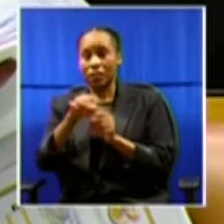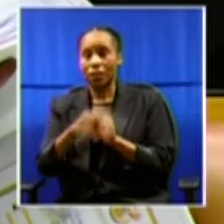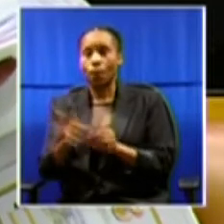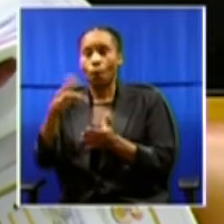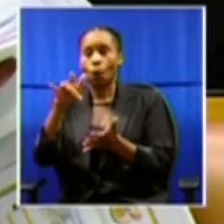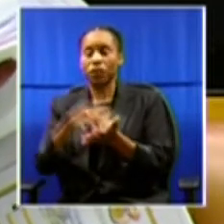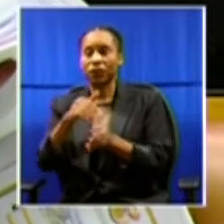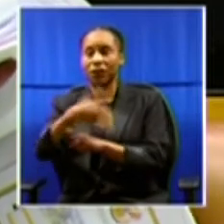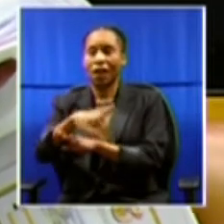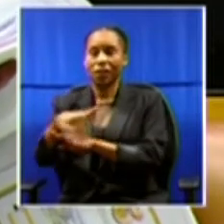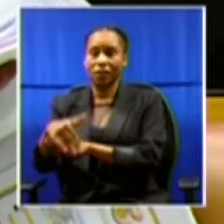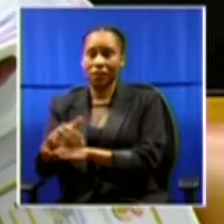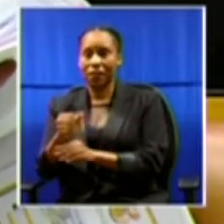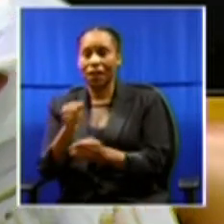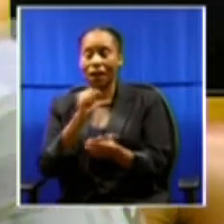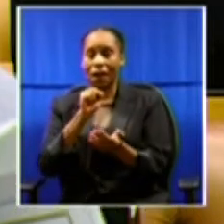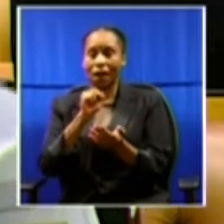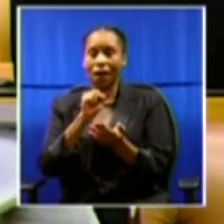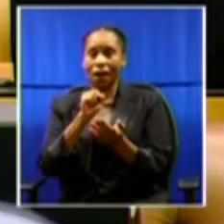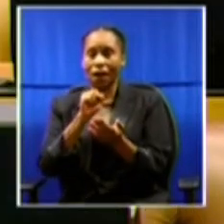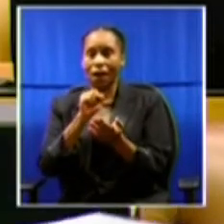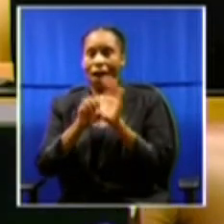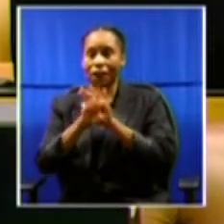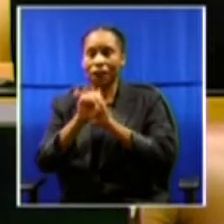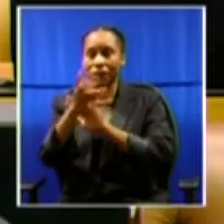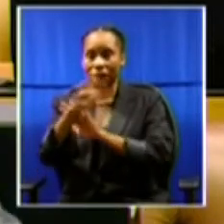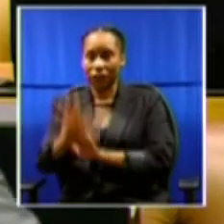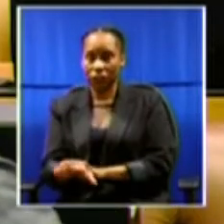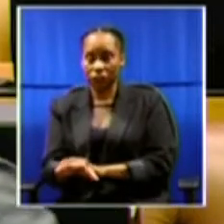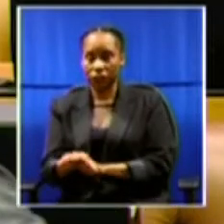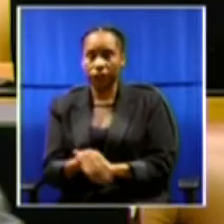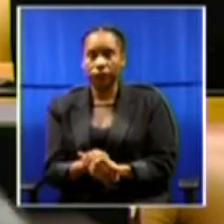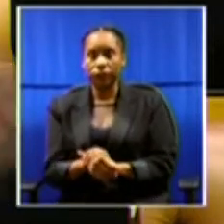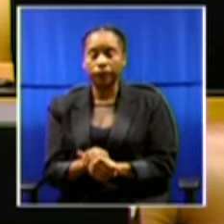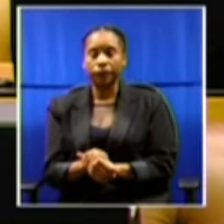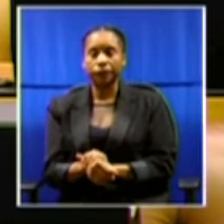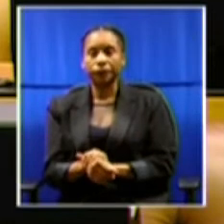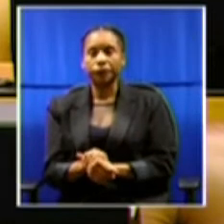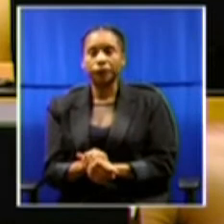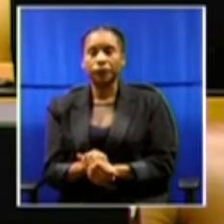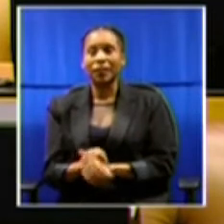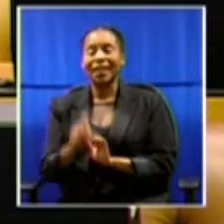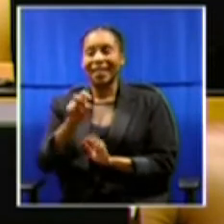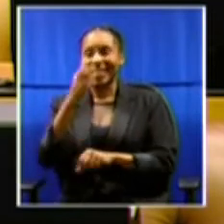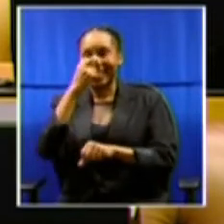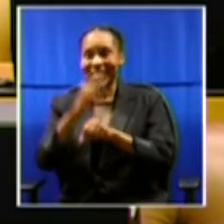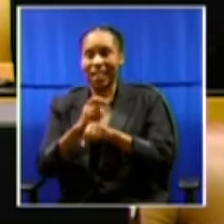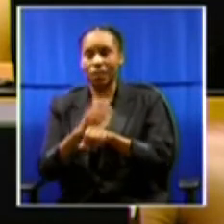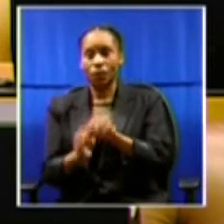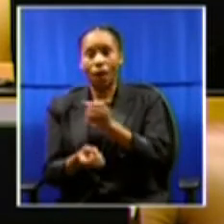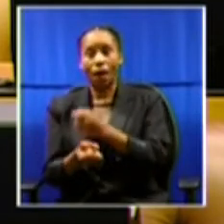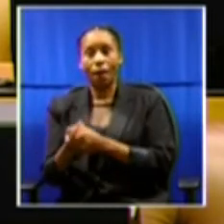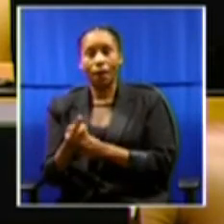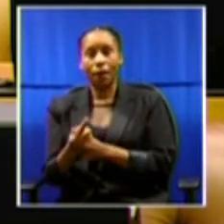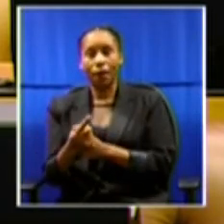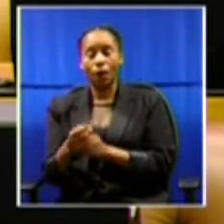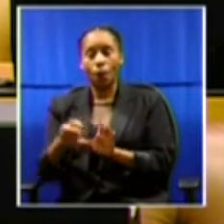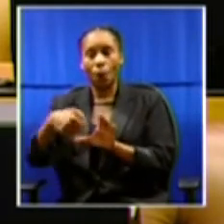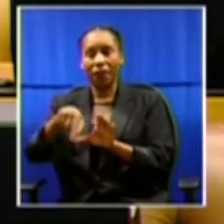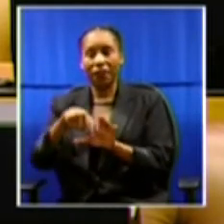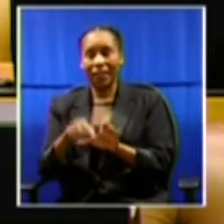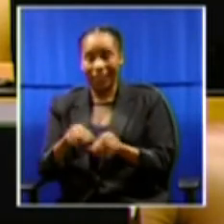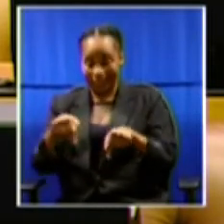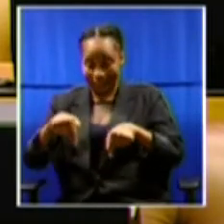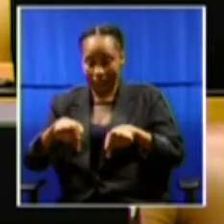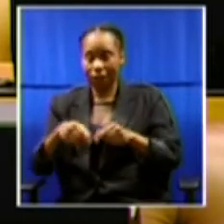advertised, 69 reinvestment application considered. And this needs to happen within this